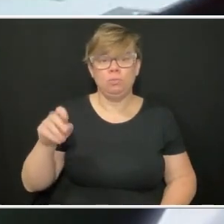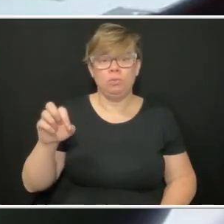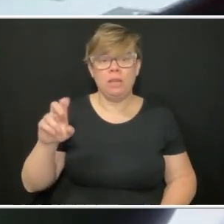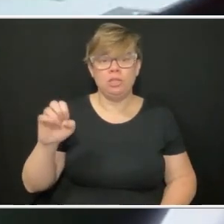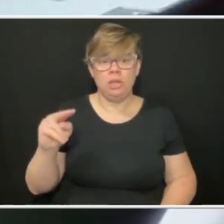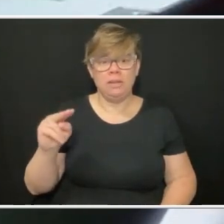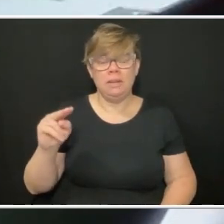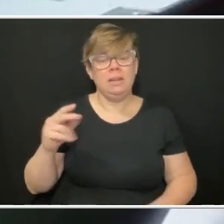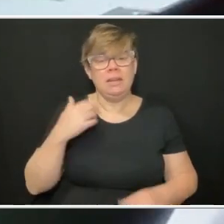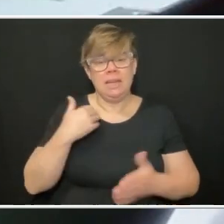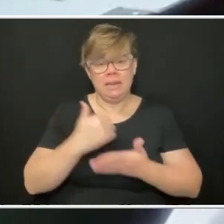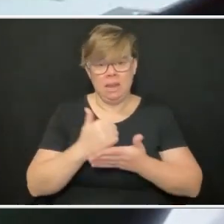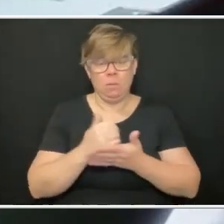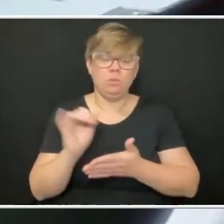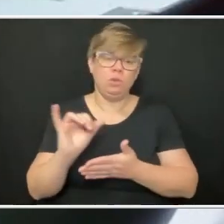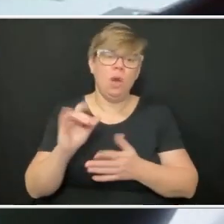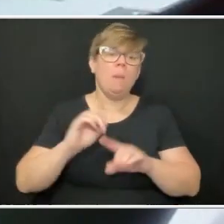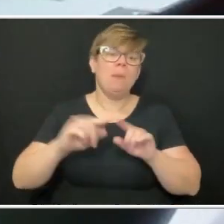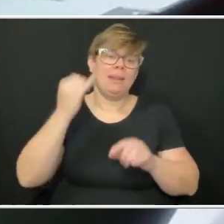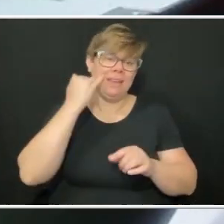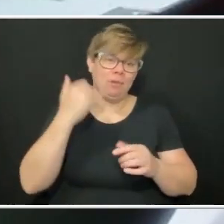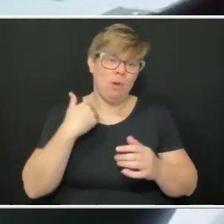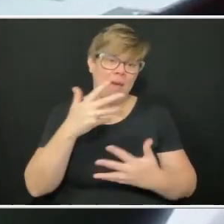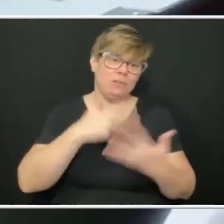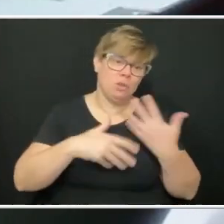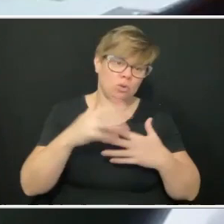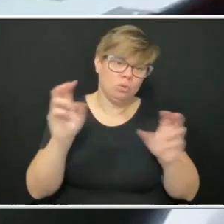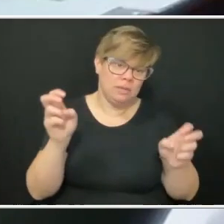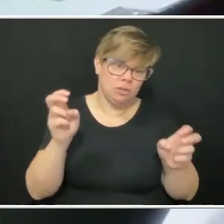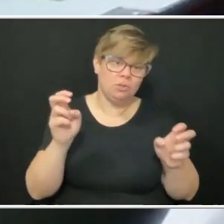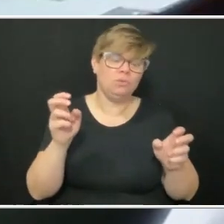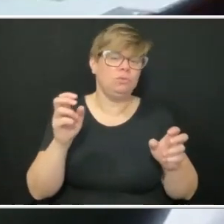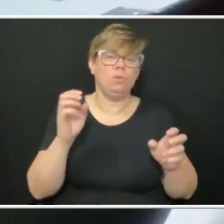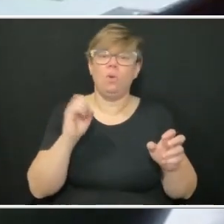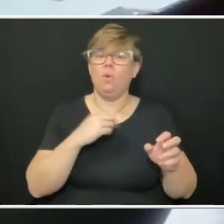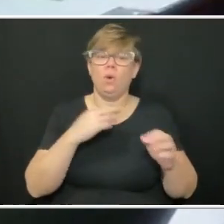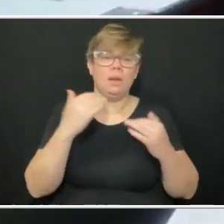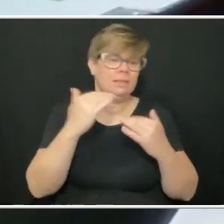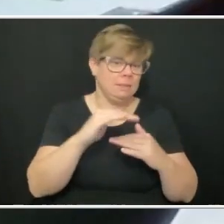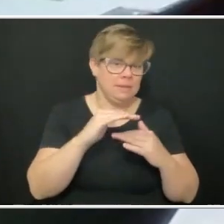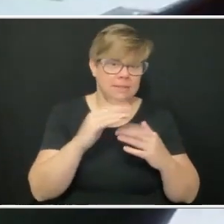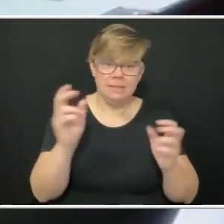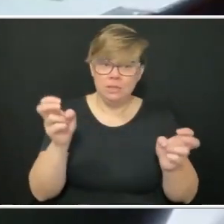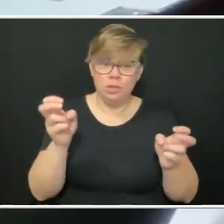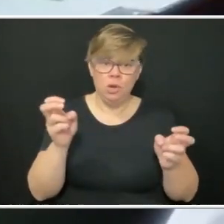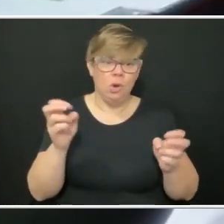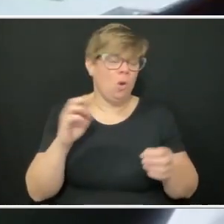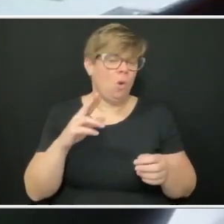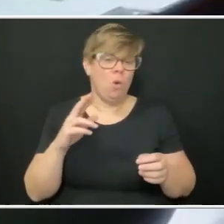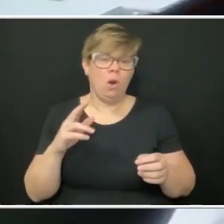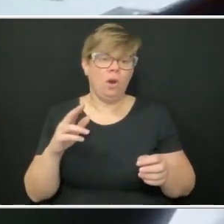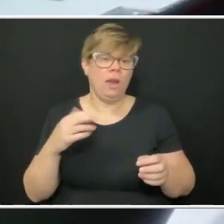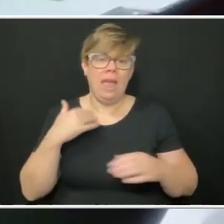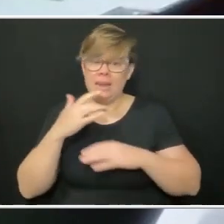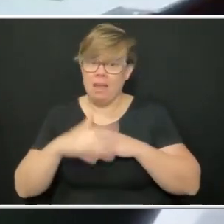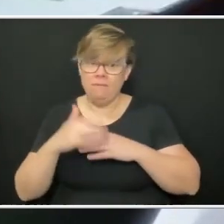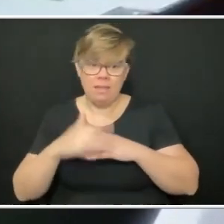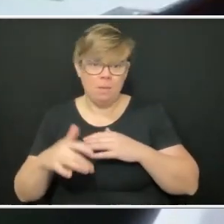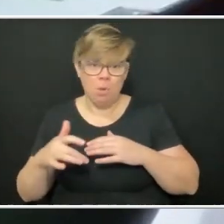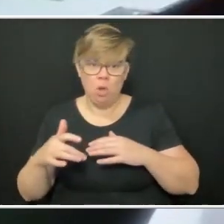the things. Sometimes, if you have social constraints and if you don't have an available living donor, then we do go through the deceased donor